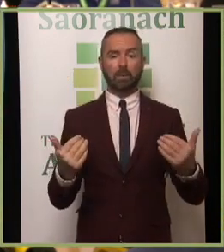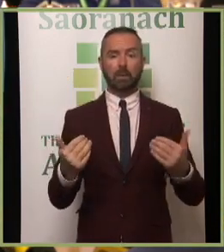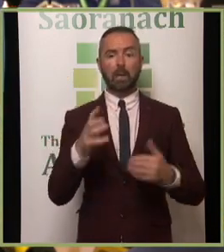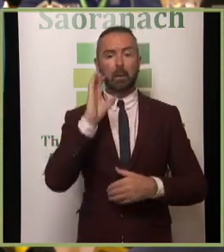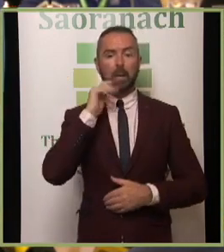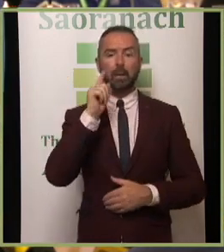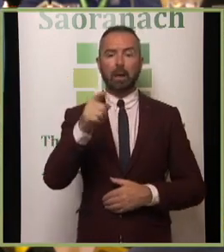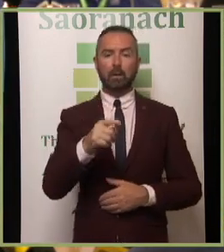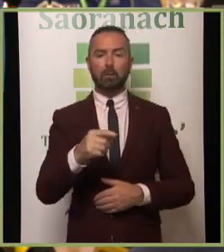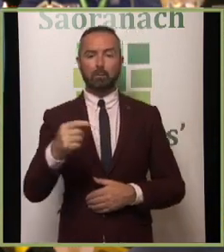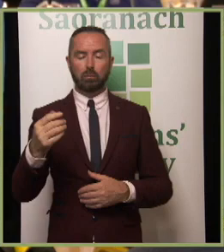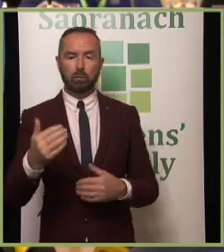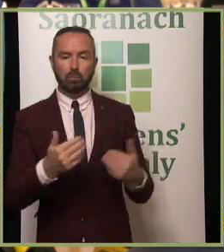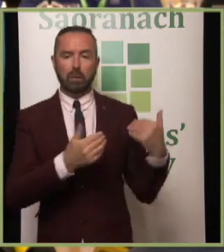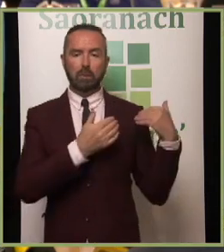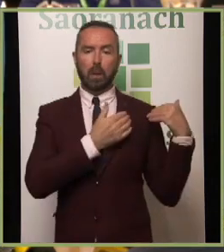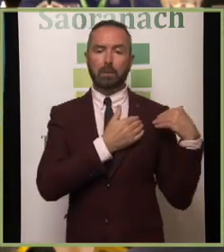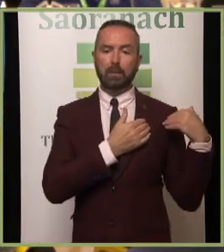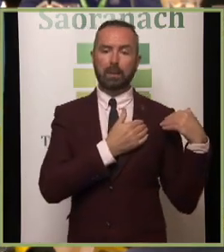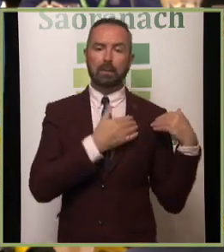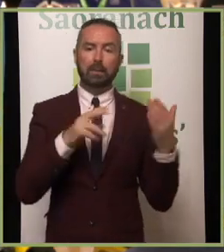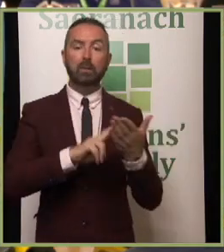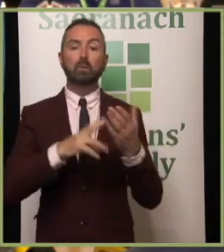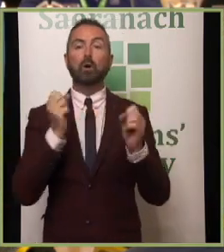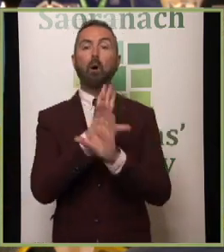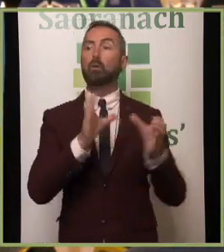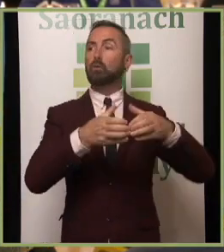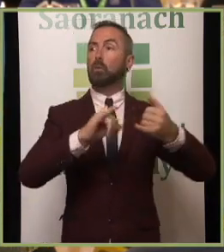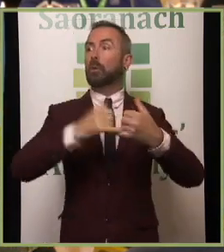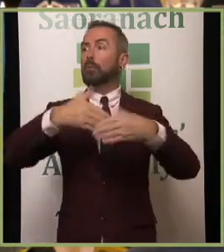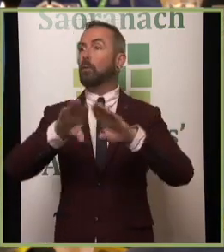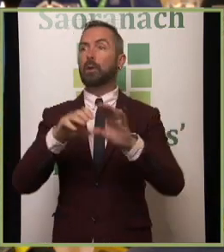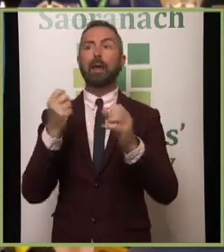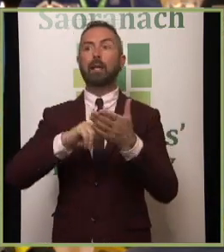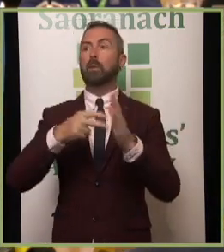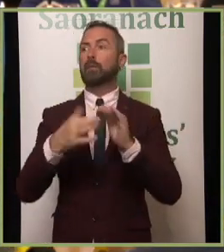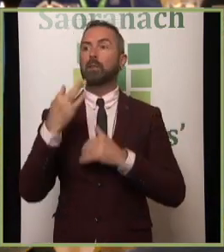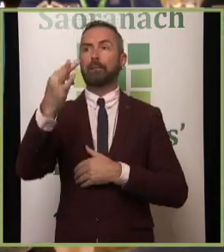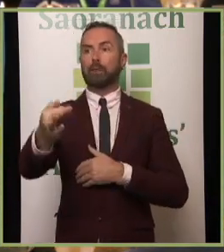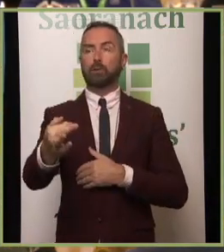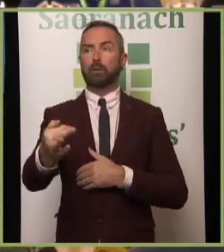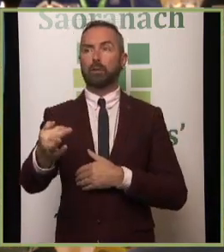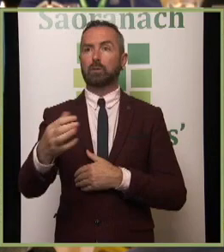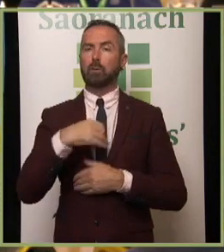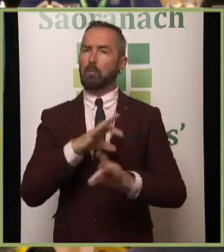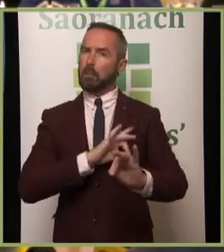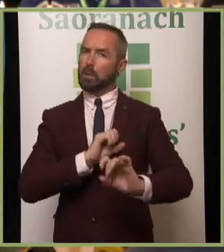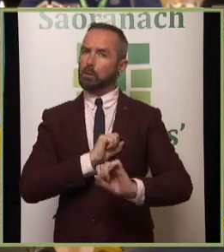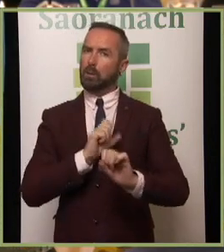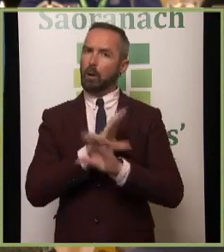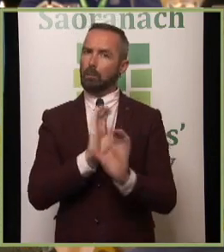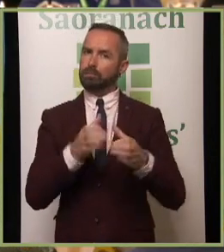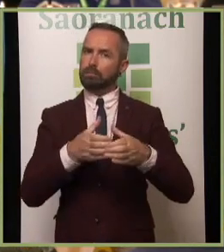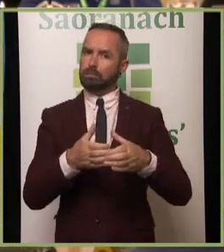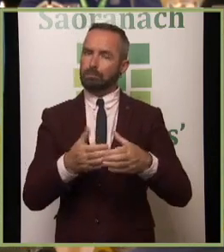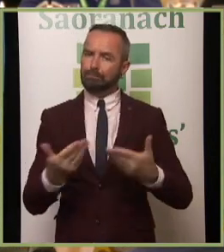their responsibility to take all bodies who are involved in any planning for the future to make sure that all those bodies